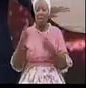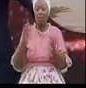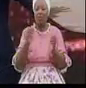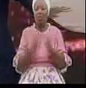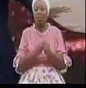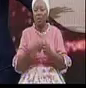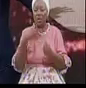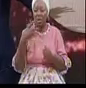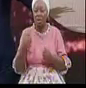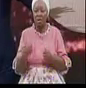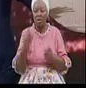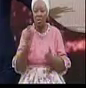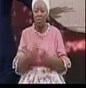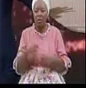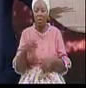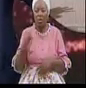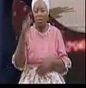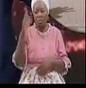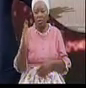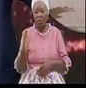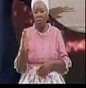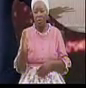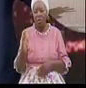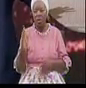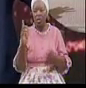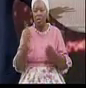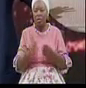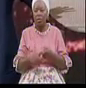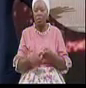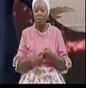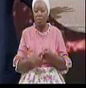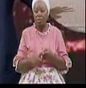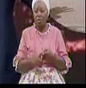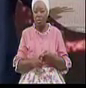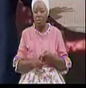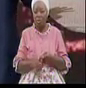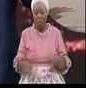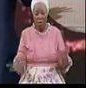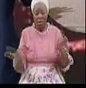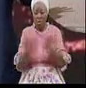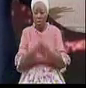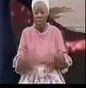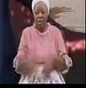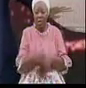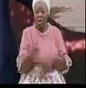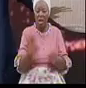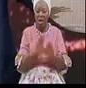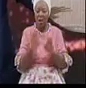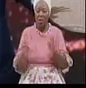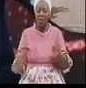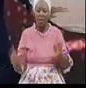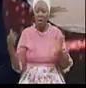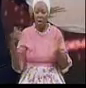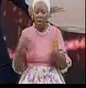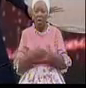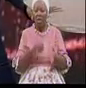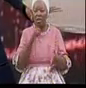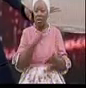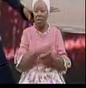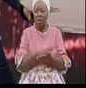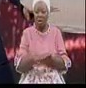the word of God, to lock their door against